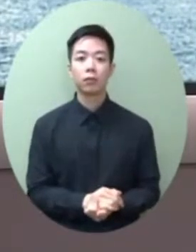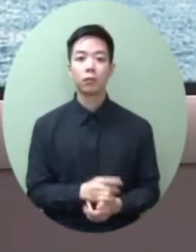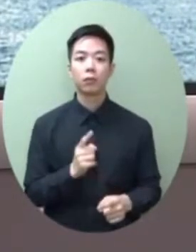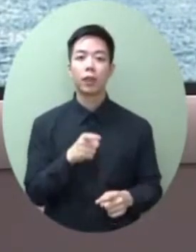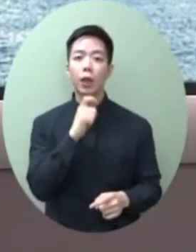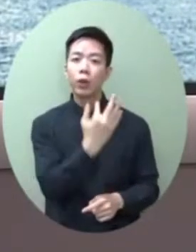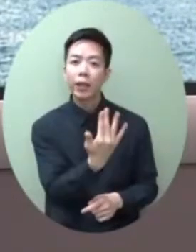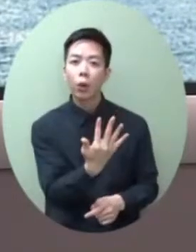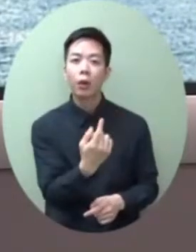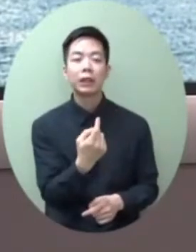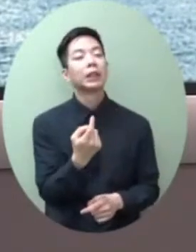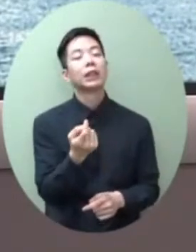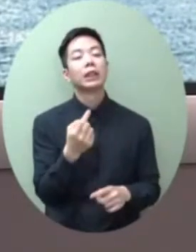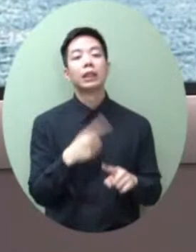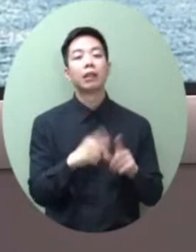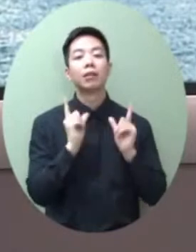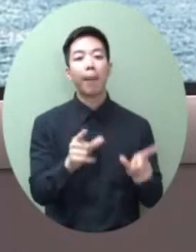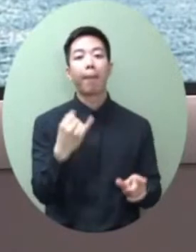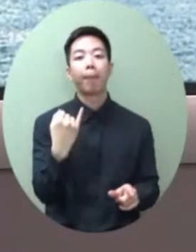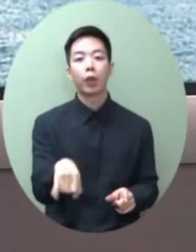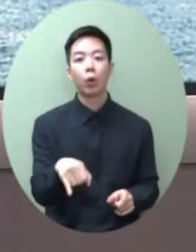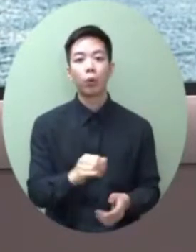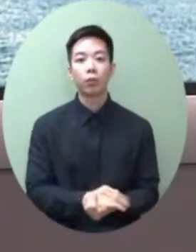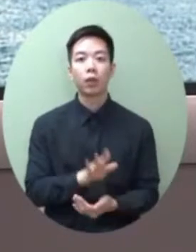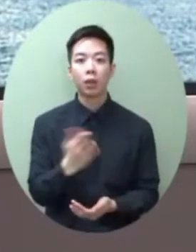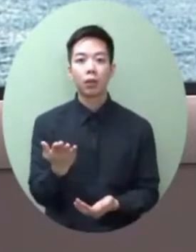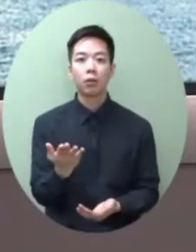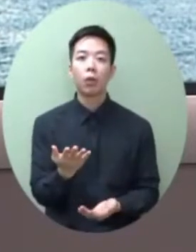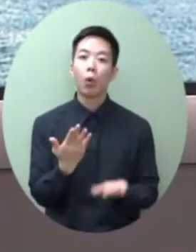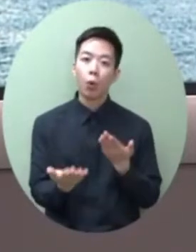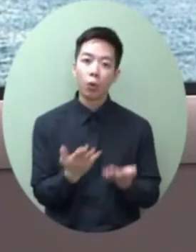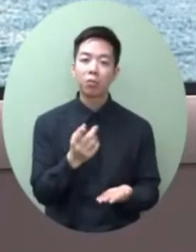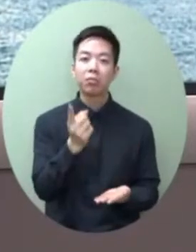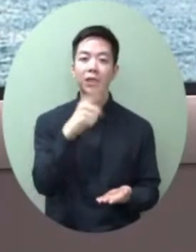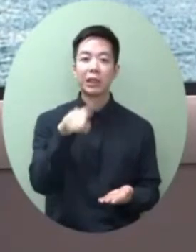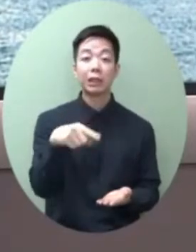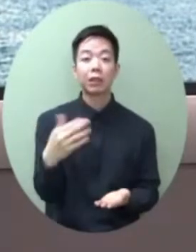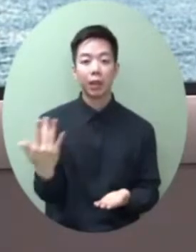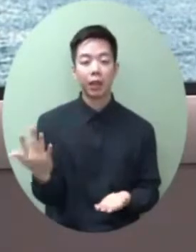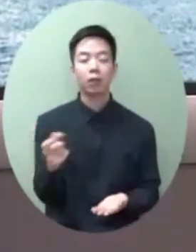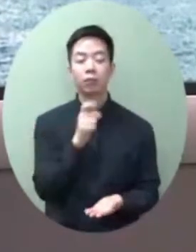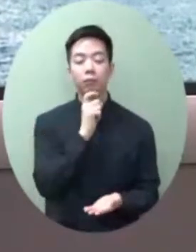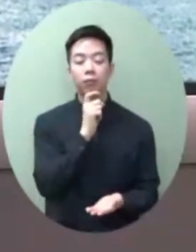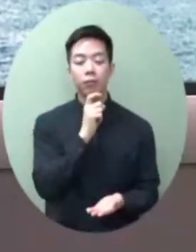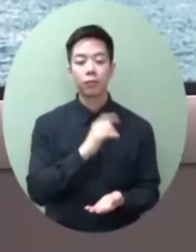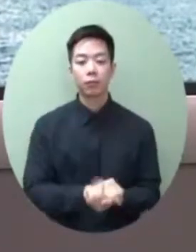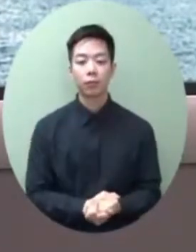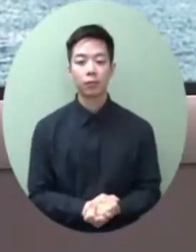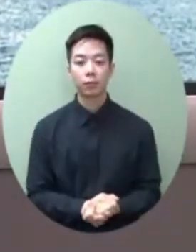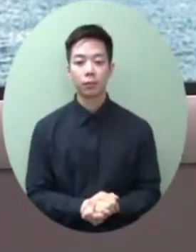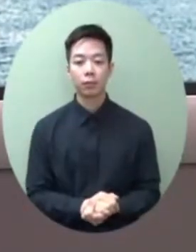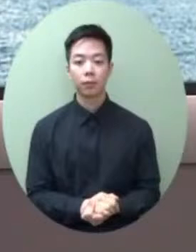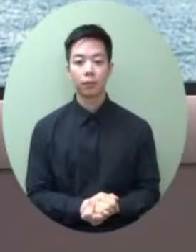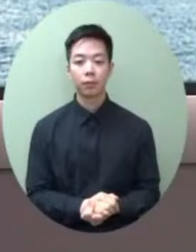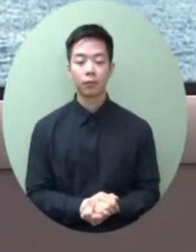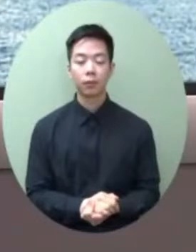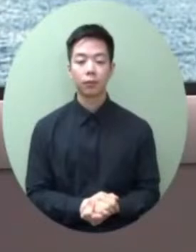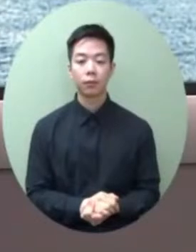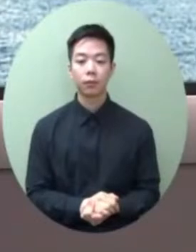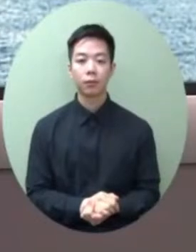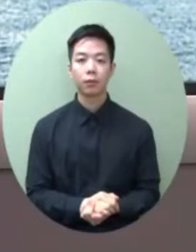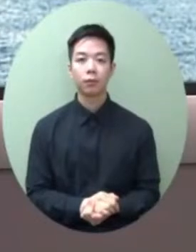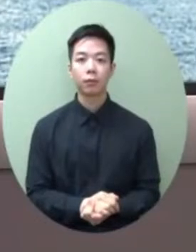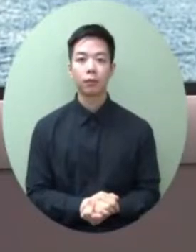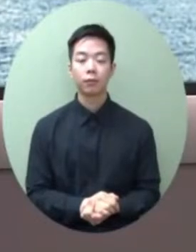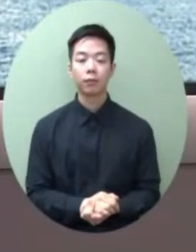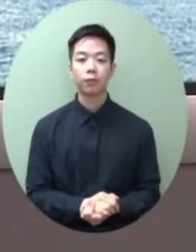home, I cannot give you an actual figure, but I believe that there will be thousands of them in that category and who are